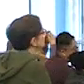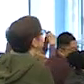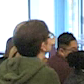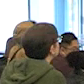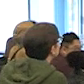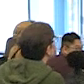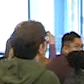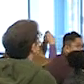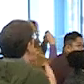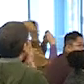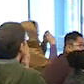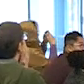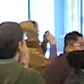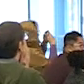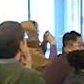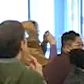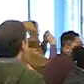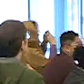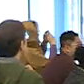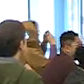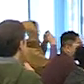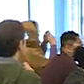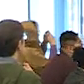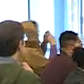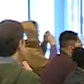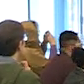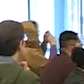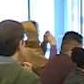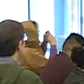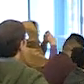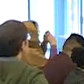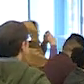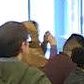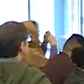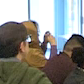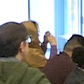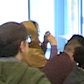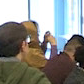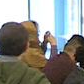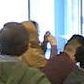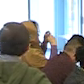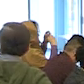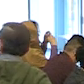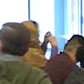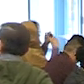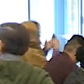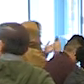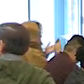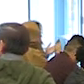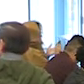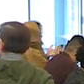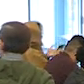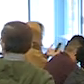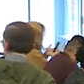thing I noticed was that women greatly outnumber the men. I also thought that it was interesting how many people from